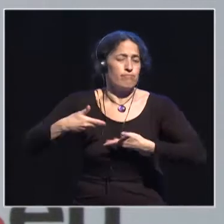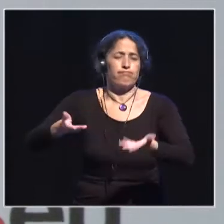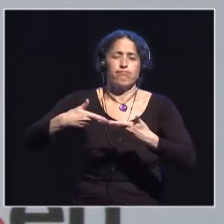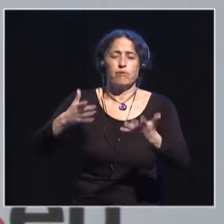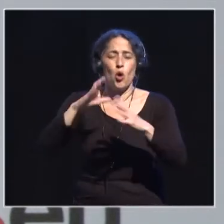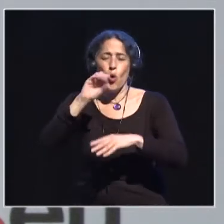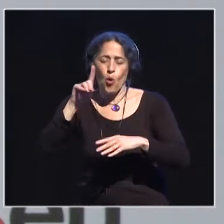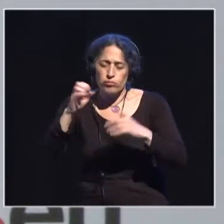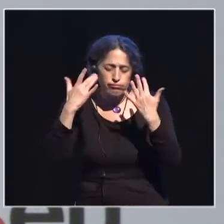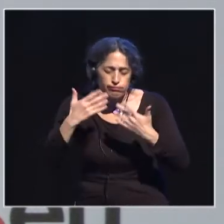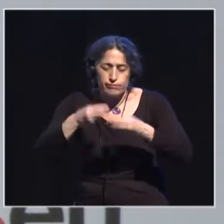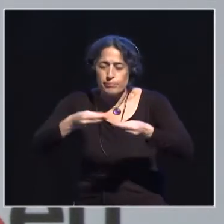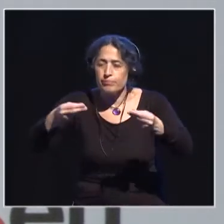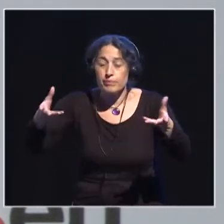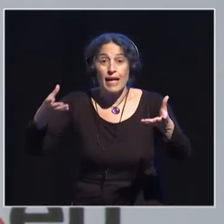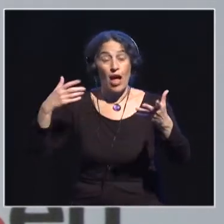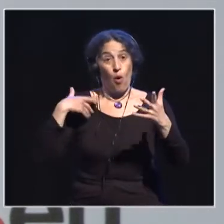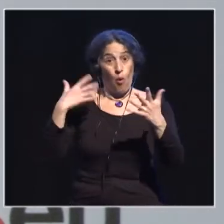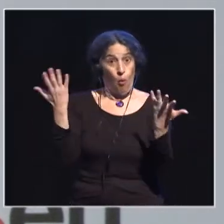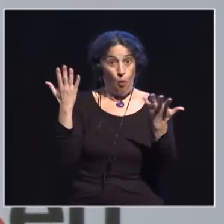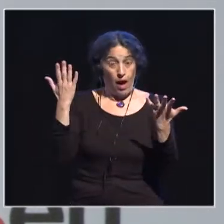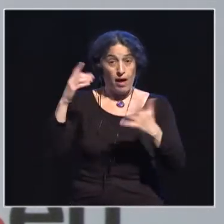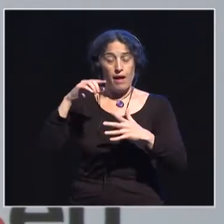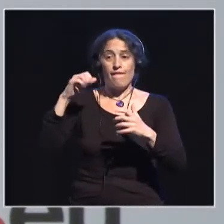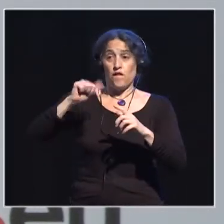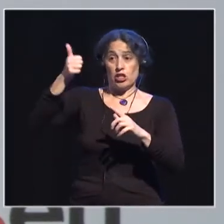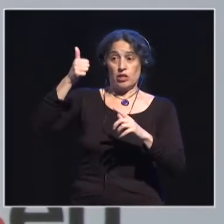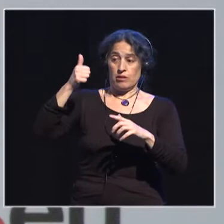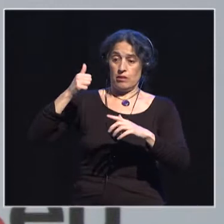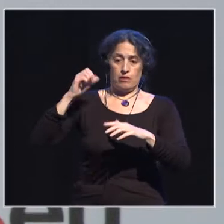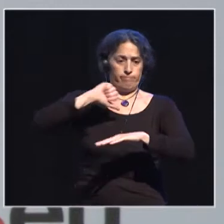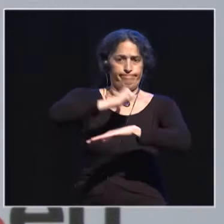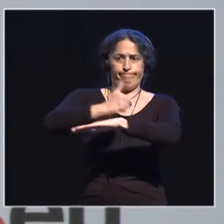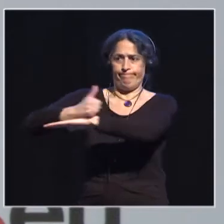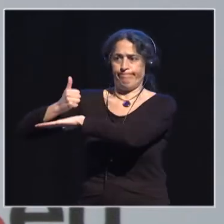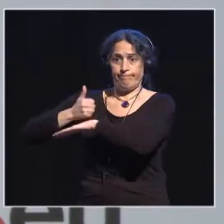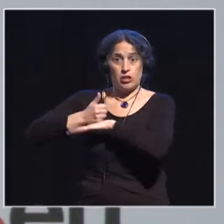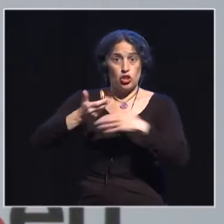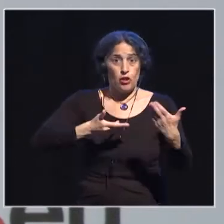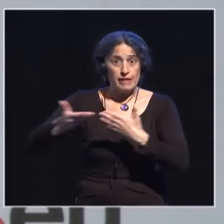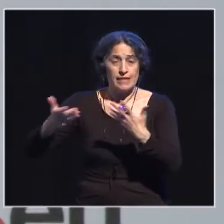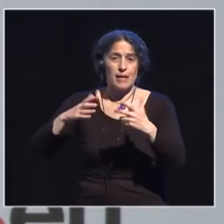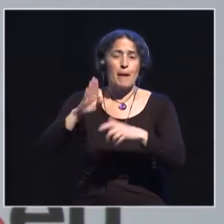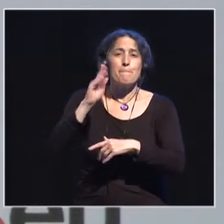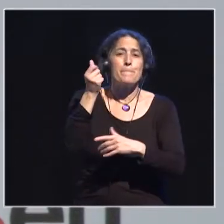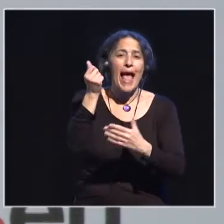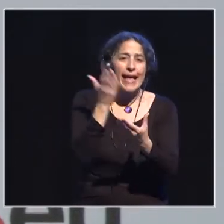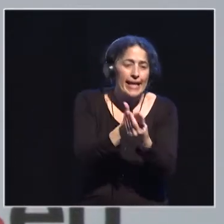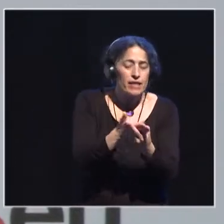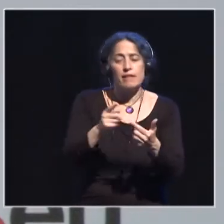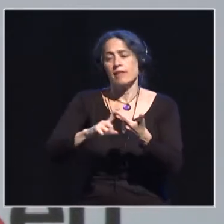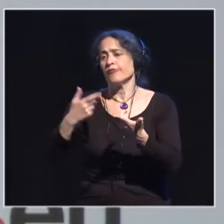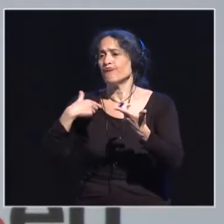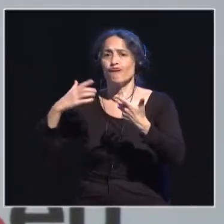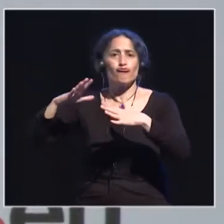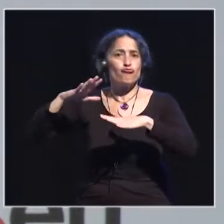then we can move to digitization. And our thesis is that whether it's about a bank, a retail network, a government agency, more